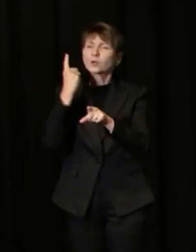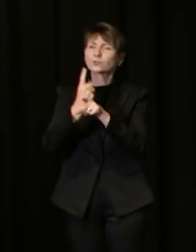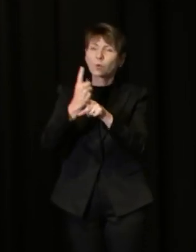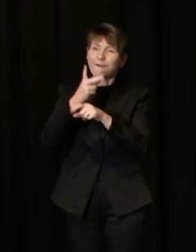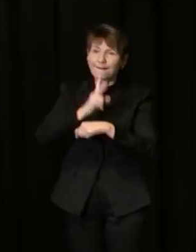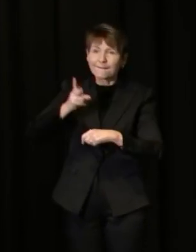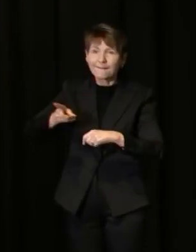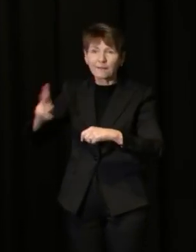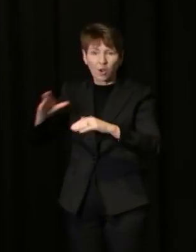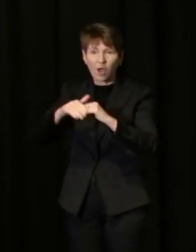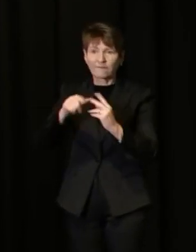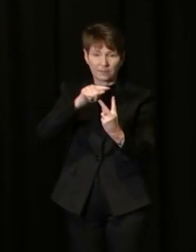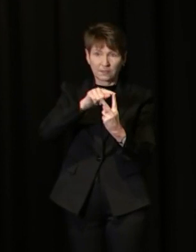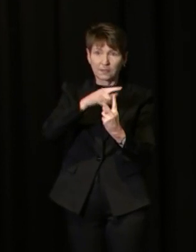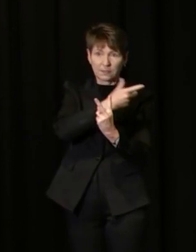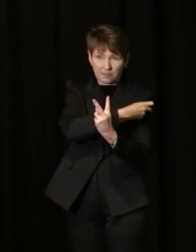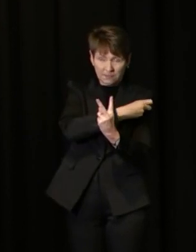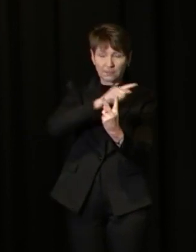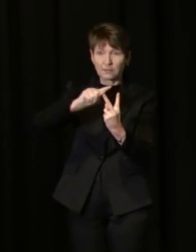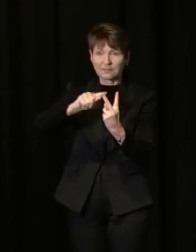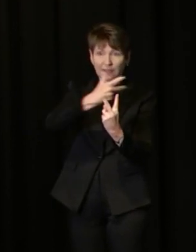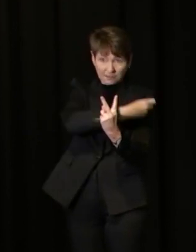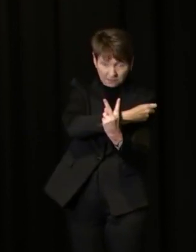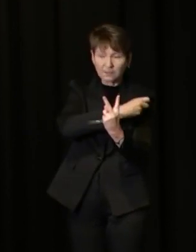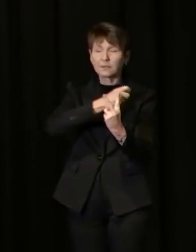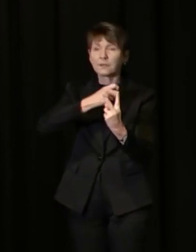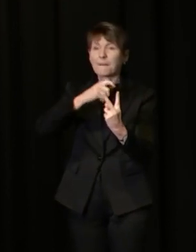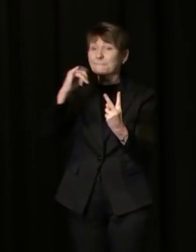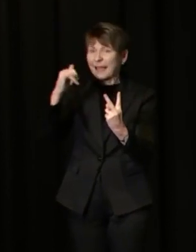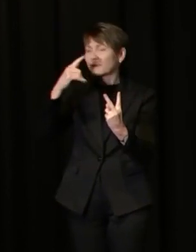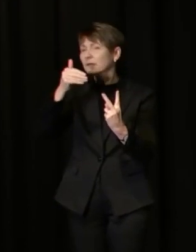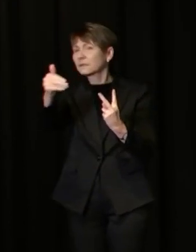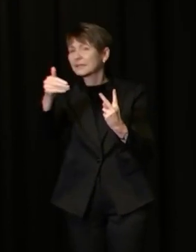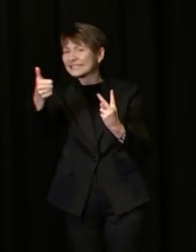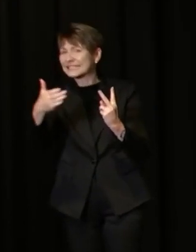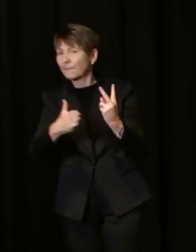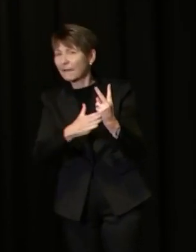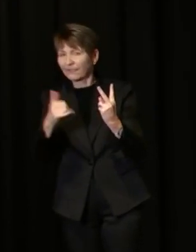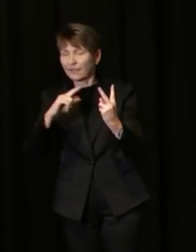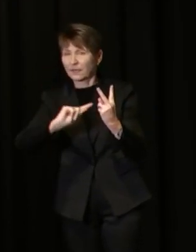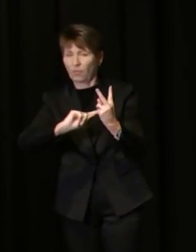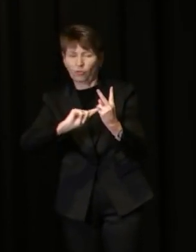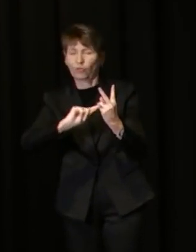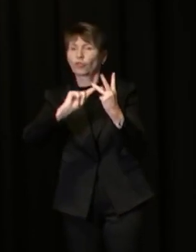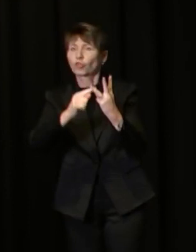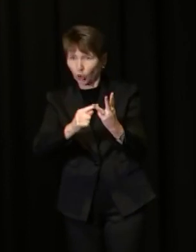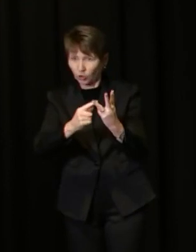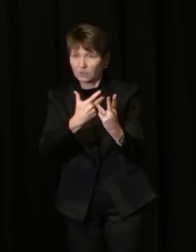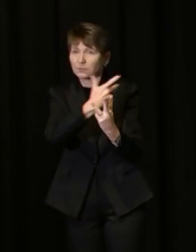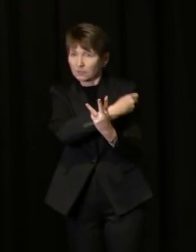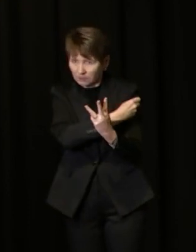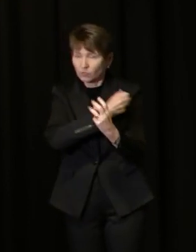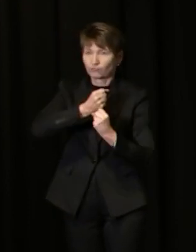is a very big milestone, and it is about that deal, that fundamental agreement that we made with the Victorian community.